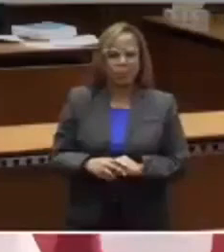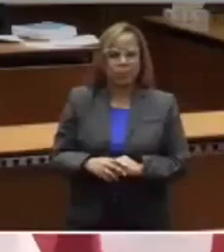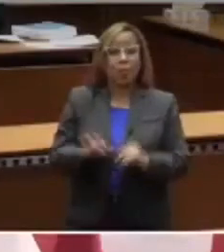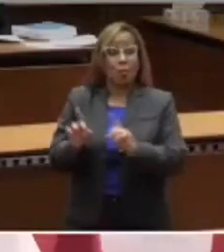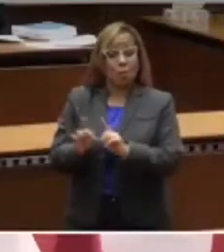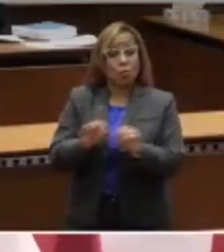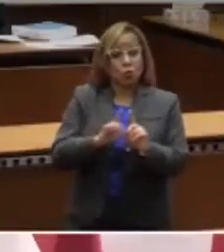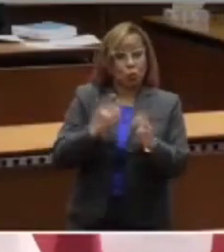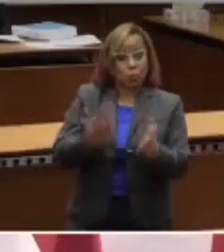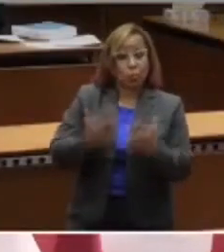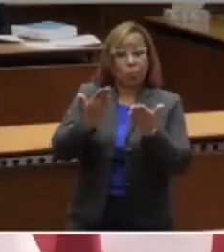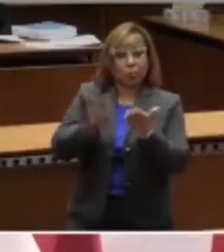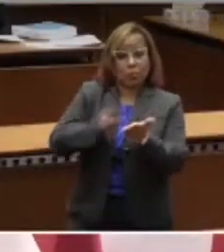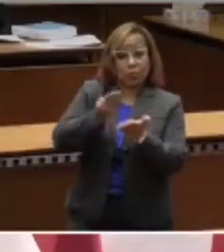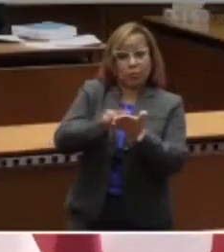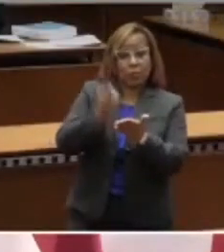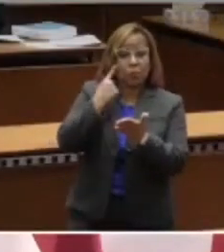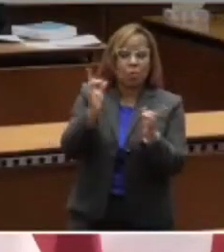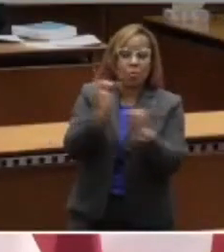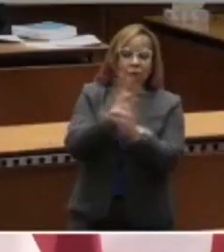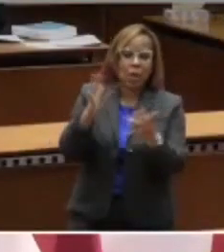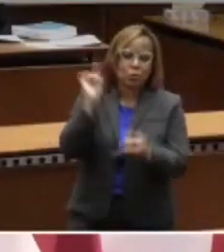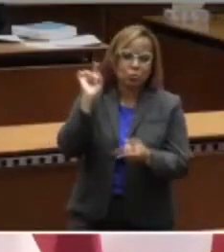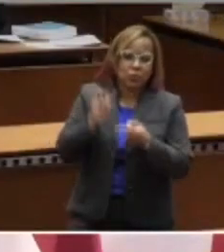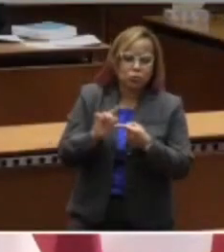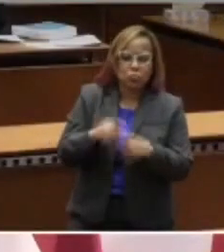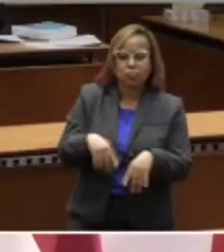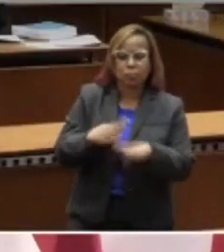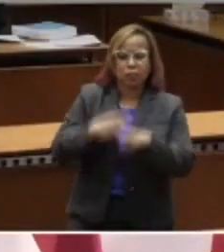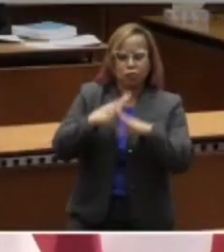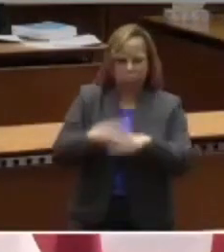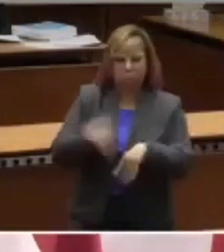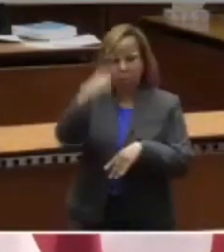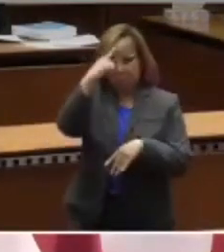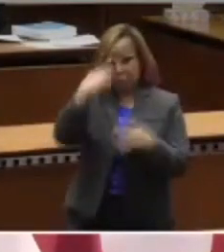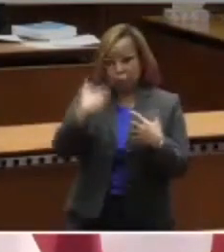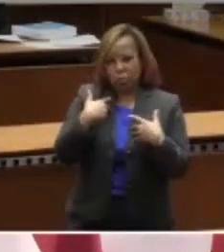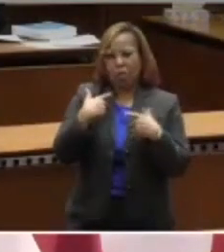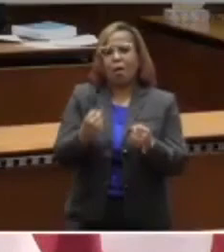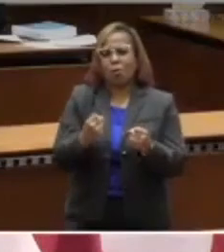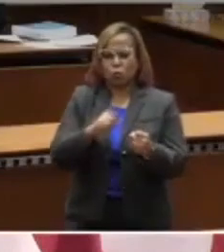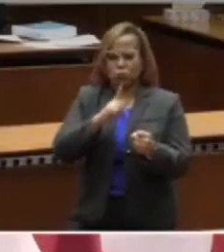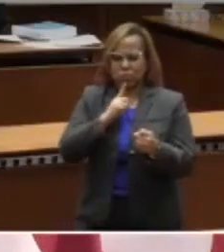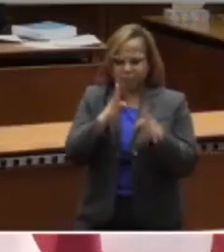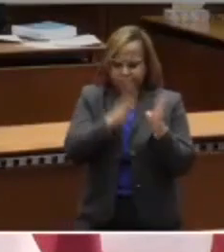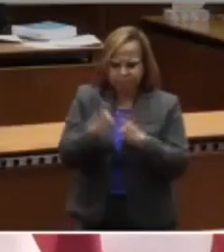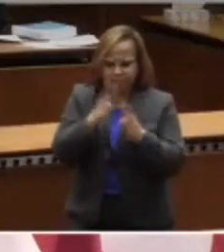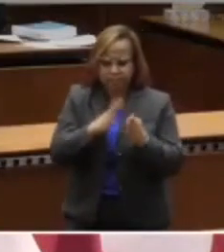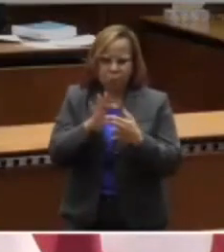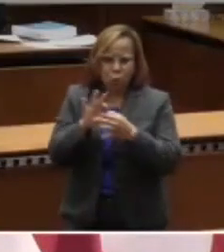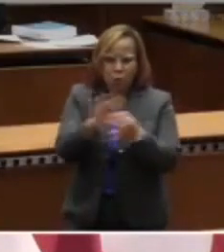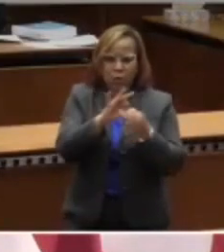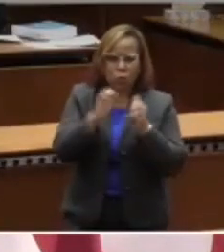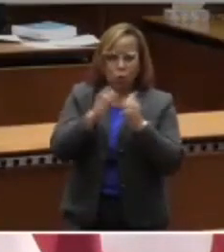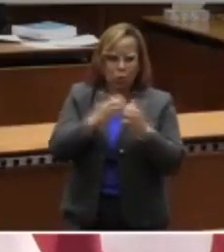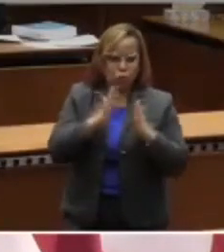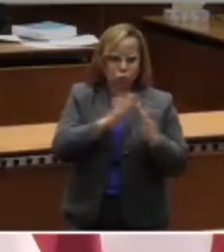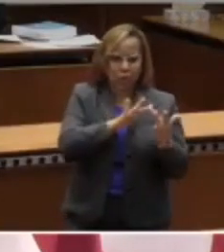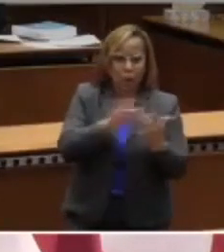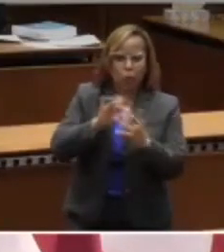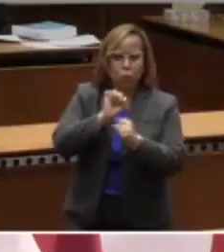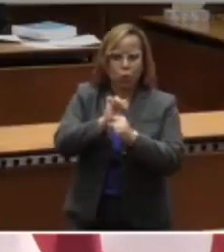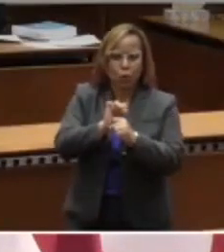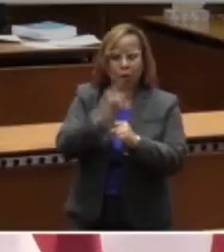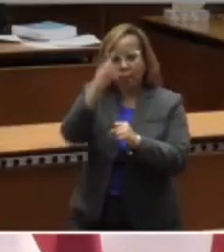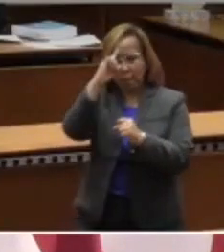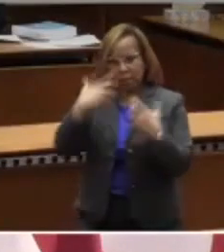We also propose funding for violence prevention and mental health, including strengthening coordination between street outreach workers and our mental